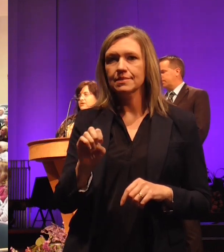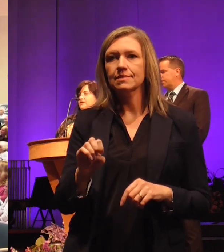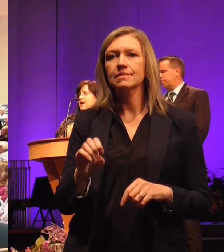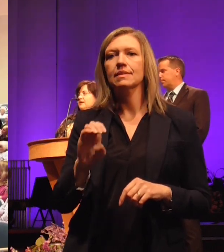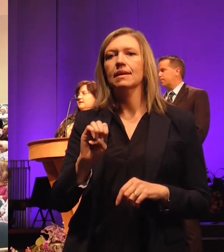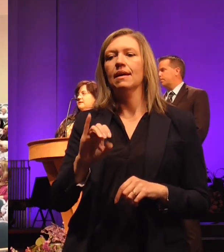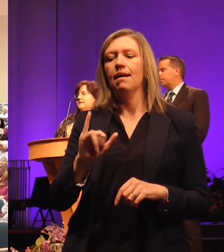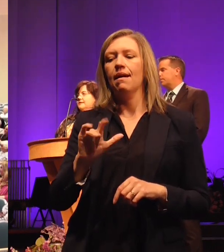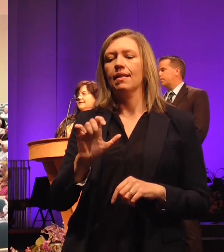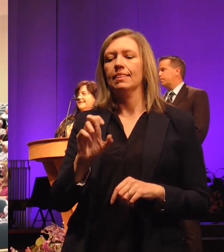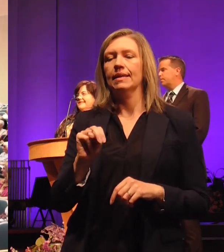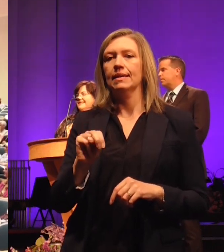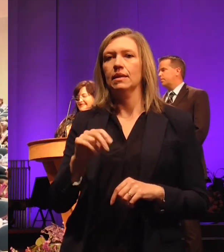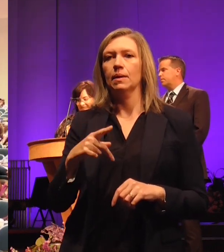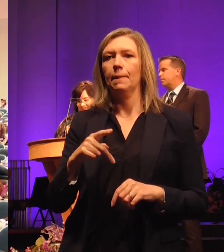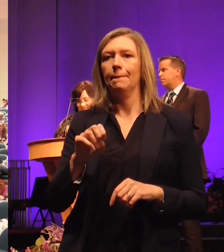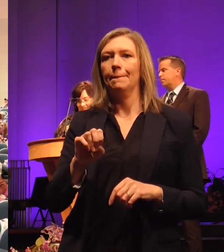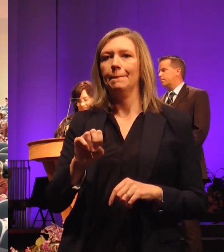Eileen Piersa,